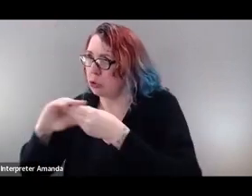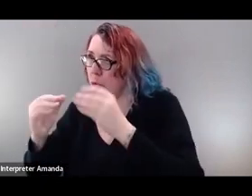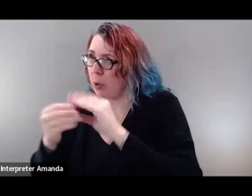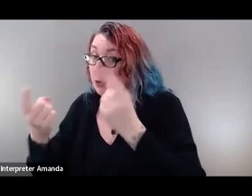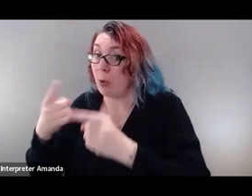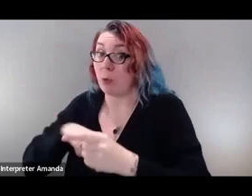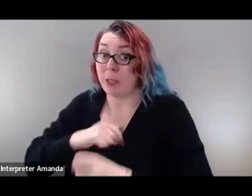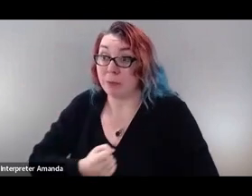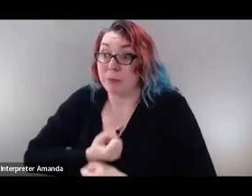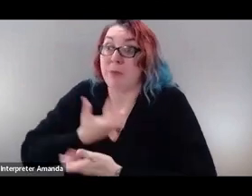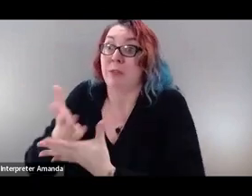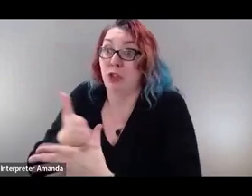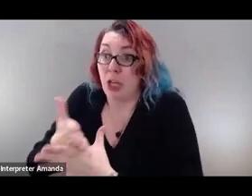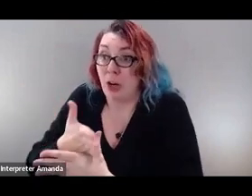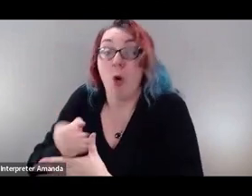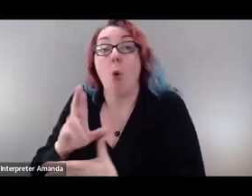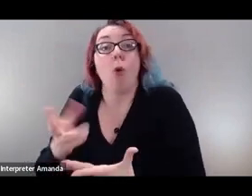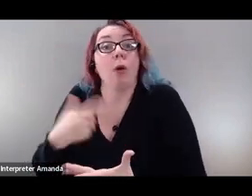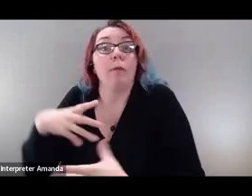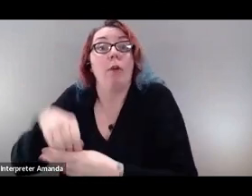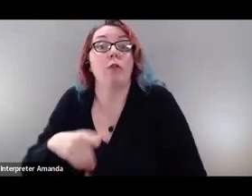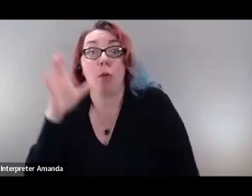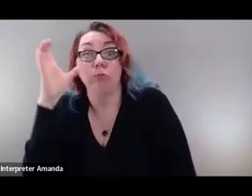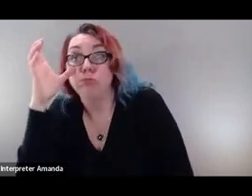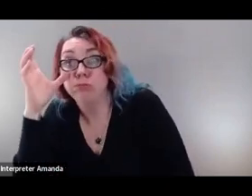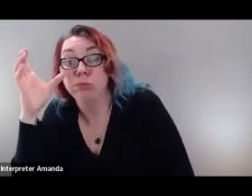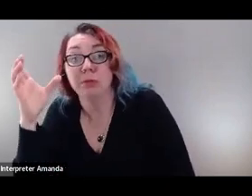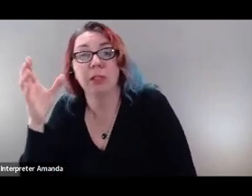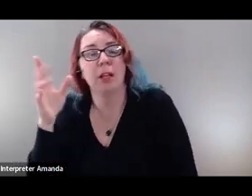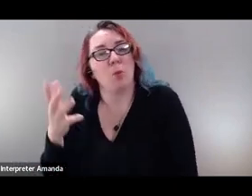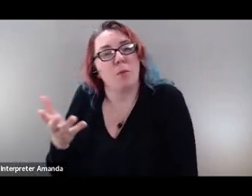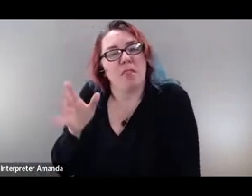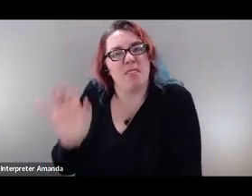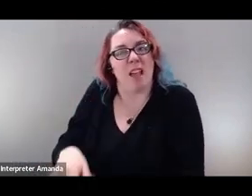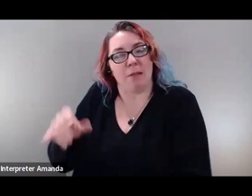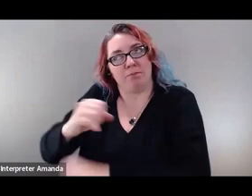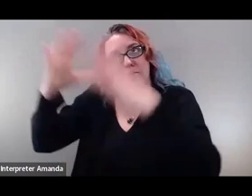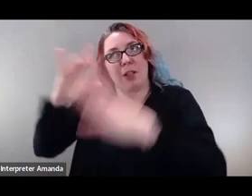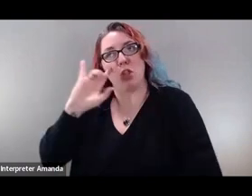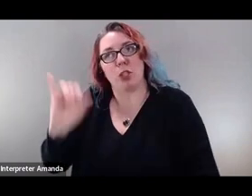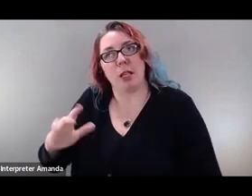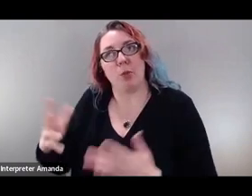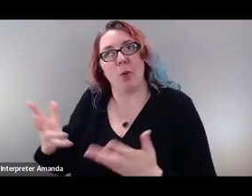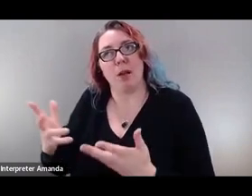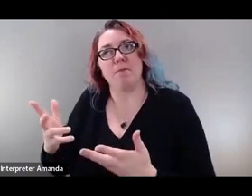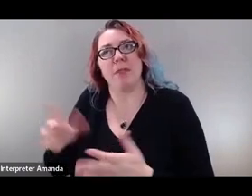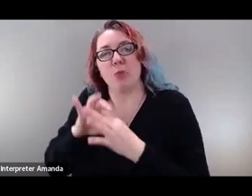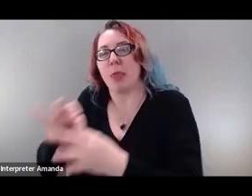of listening actually looks like. And again, you know, making sure that that is grounded in that